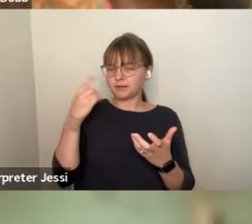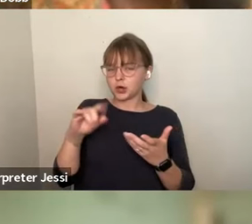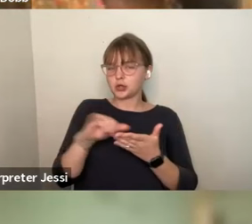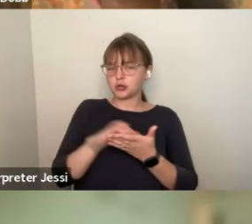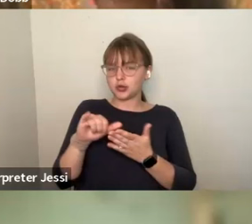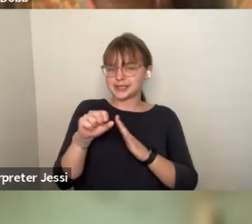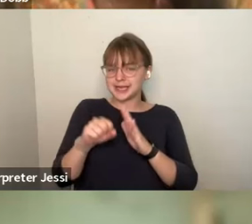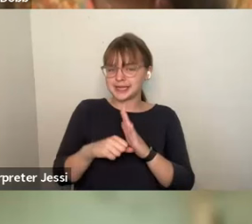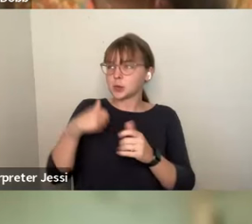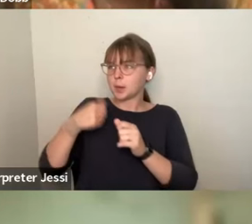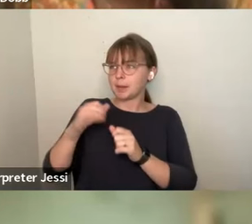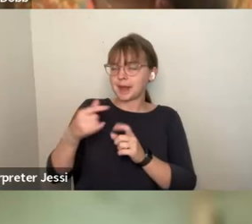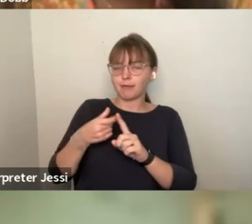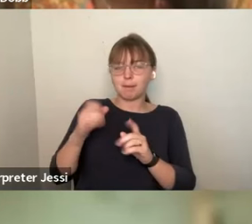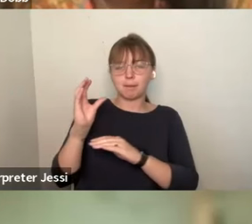And